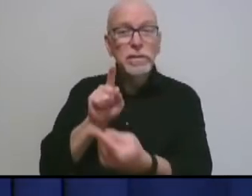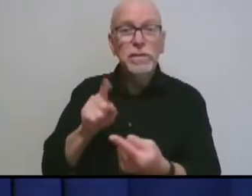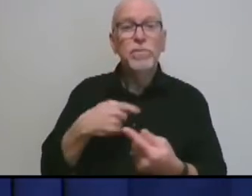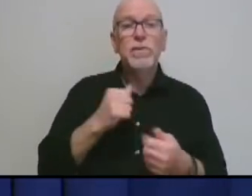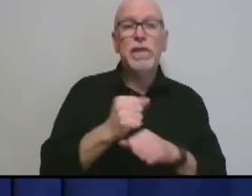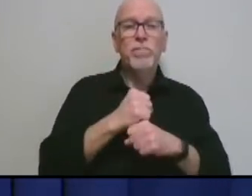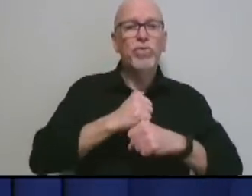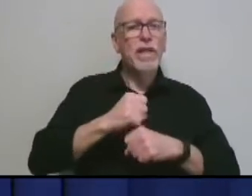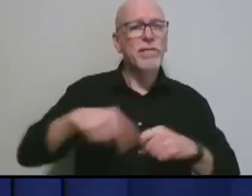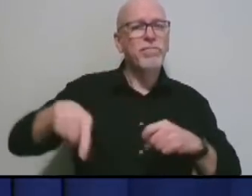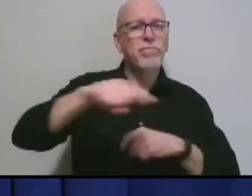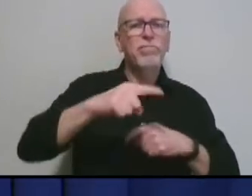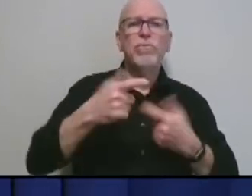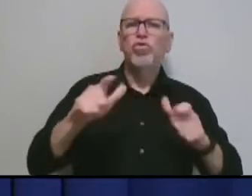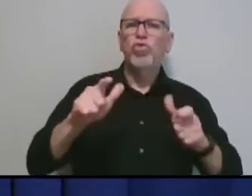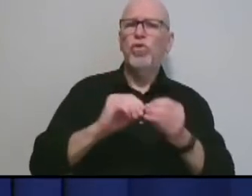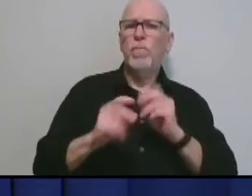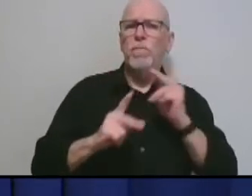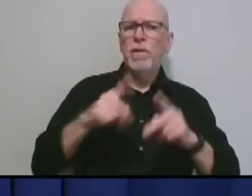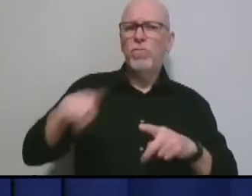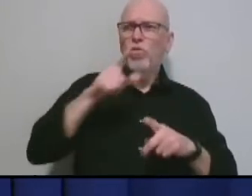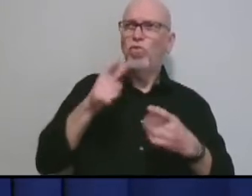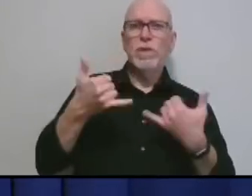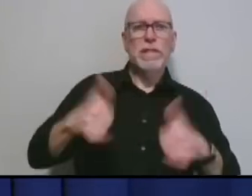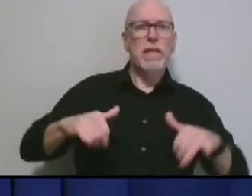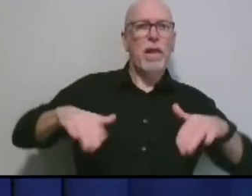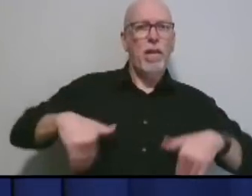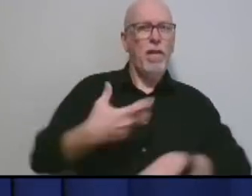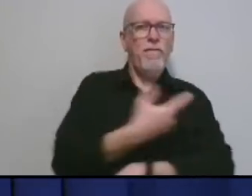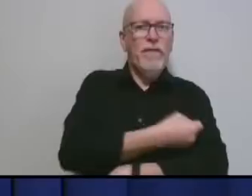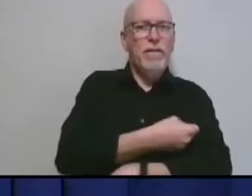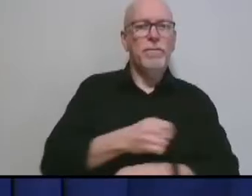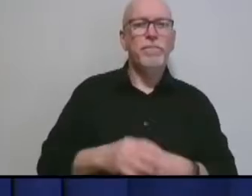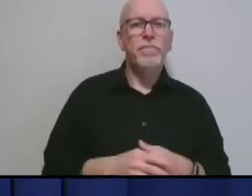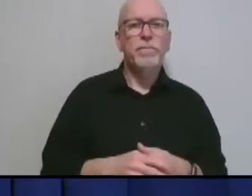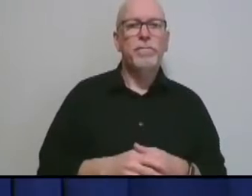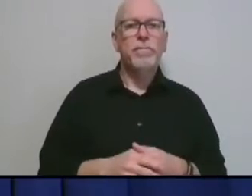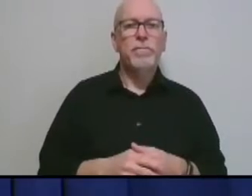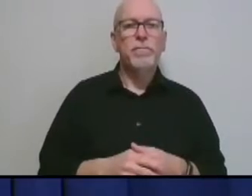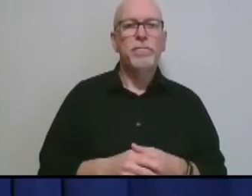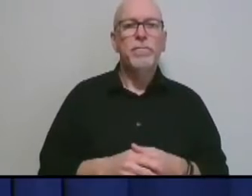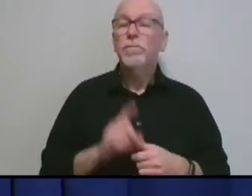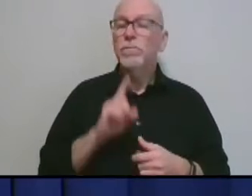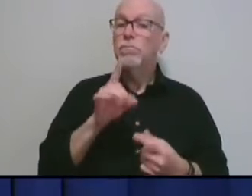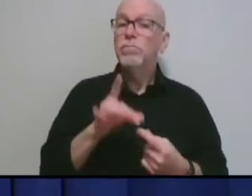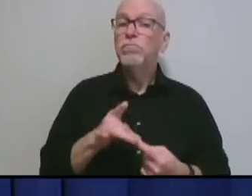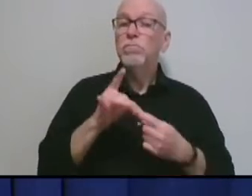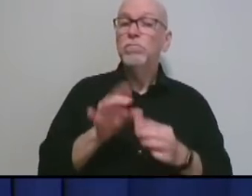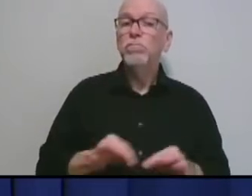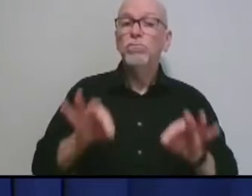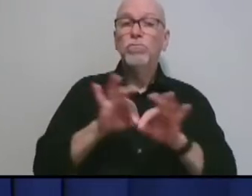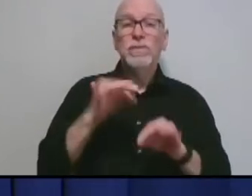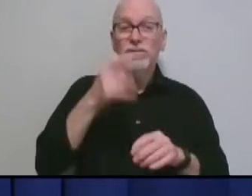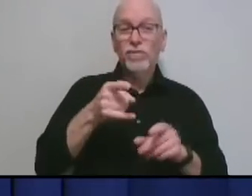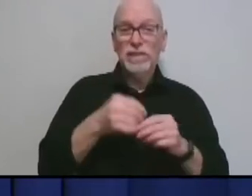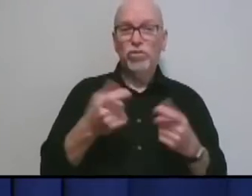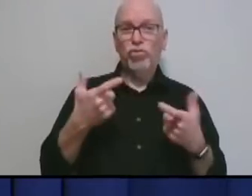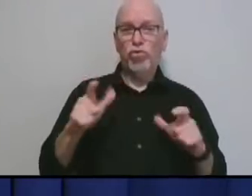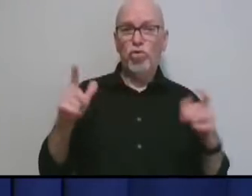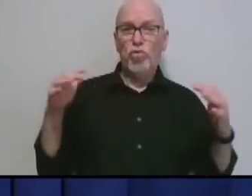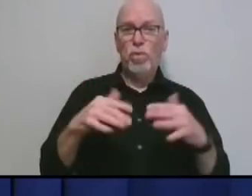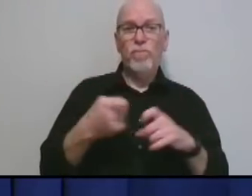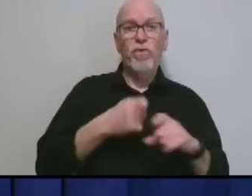protect the large number of people who are still not vaccinated. That's especially important if you will be in large groups from